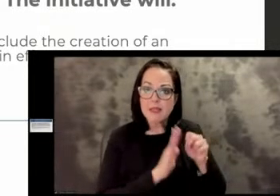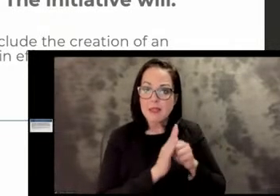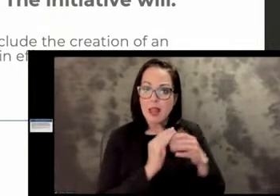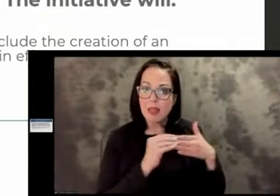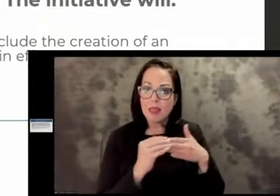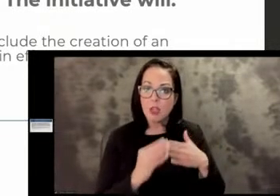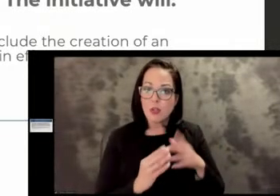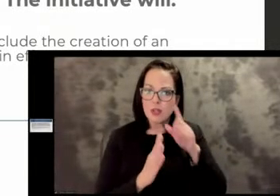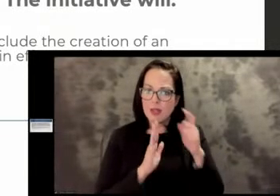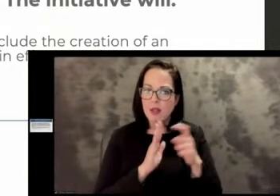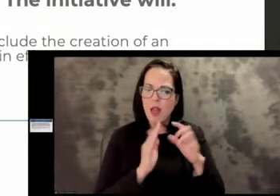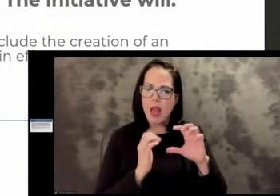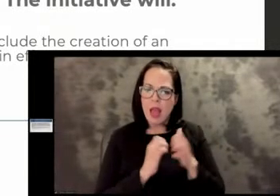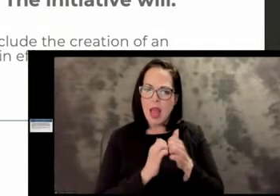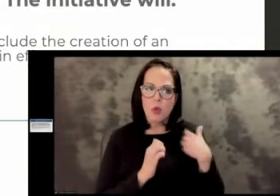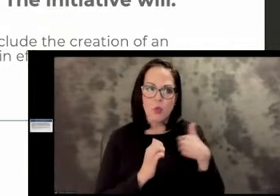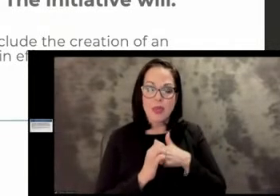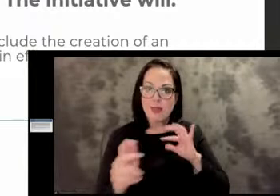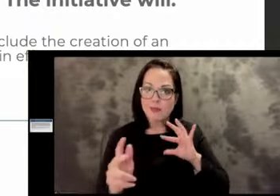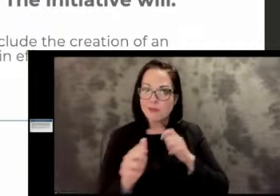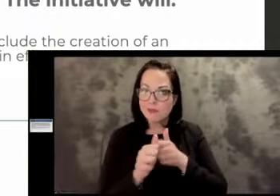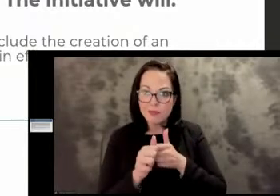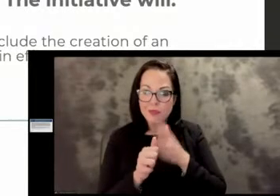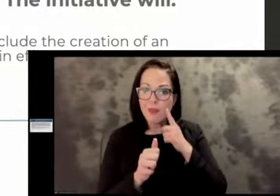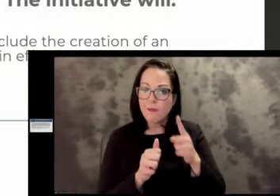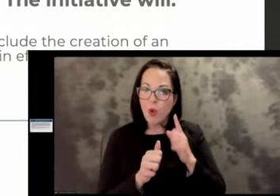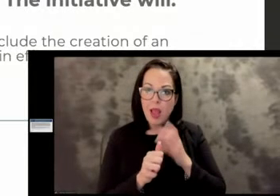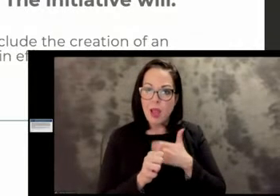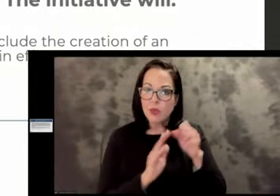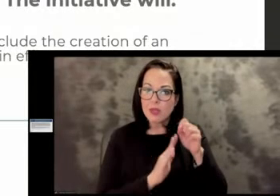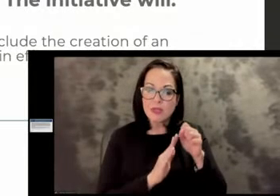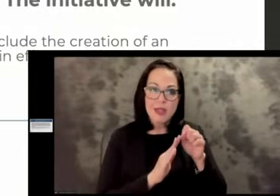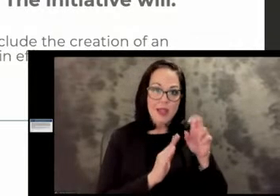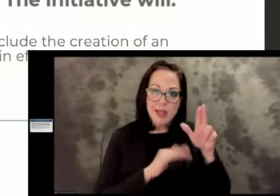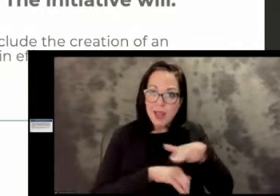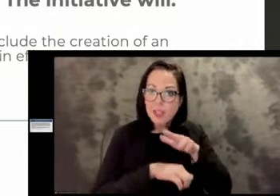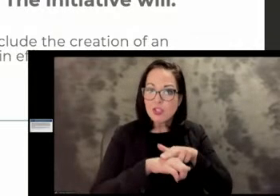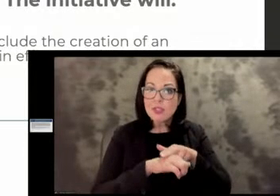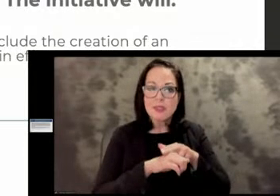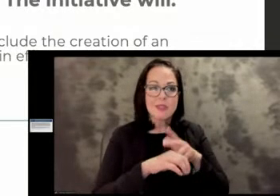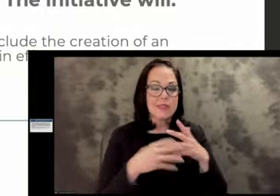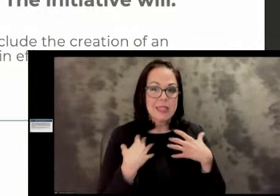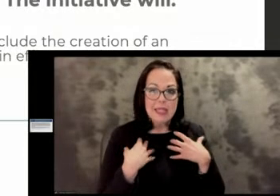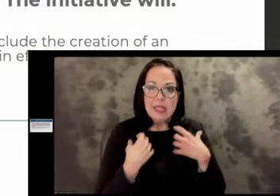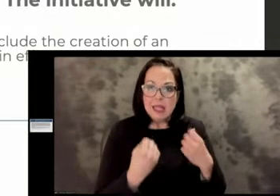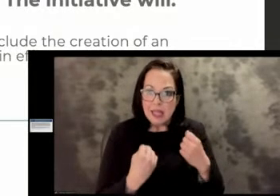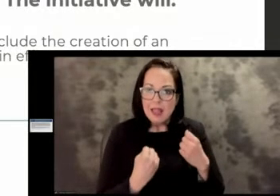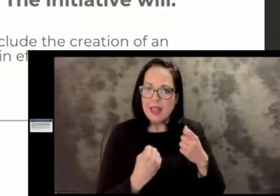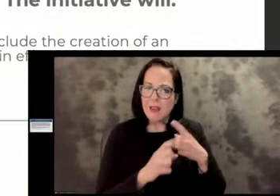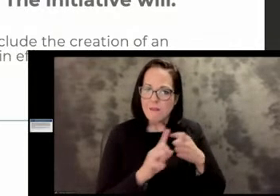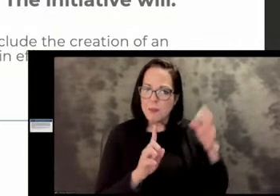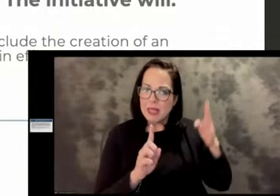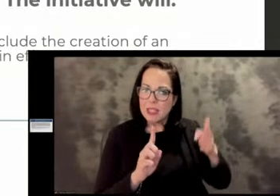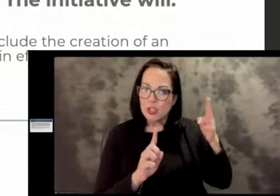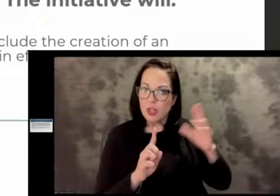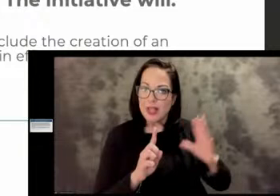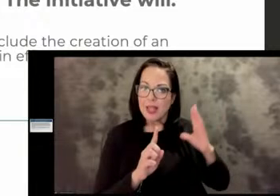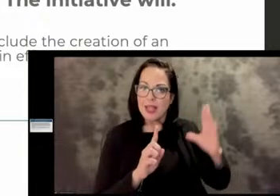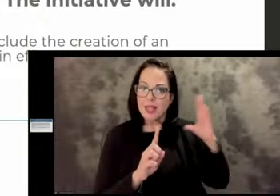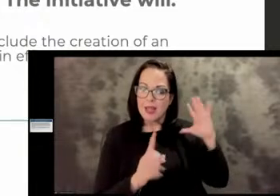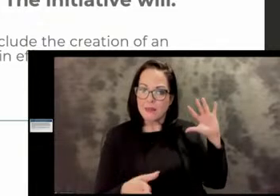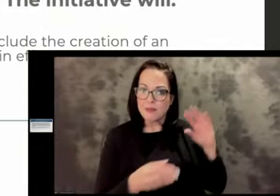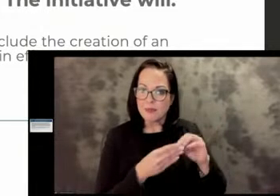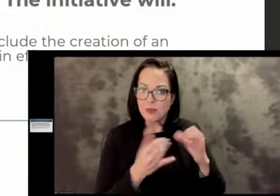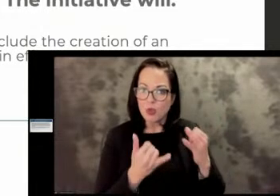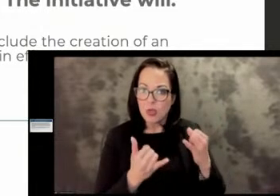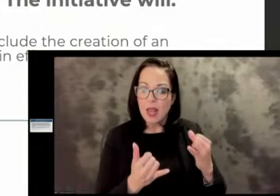can reckon with our nation's history, find a path to healing, and advance equity. First, we recommend the federal government should create a Truth